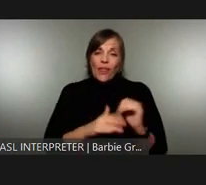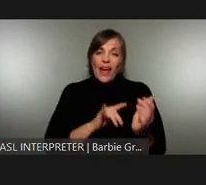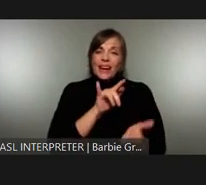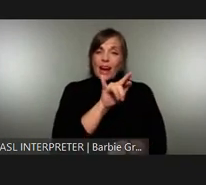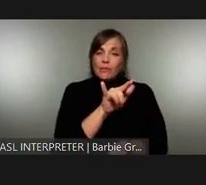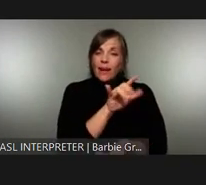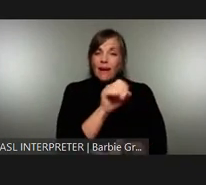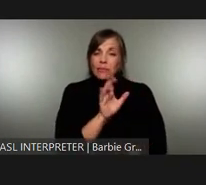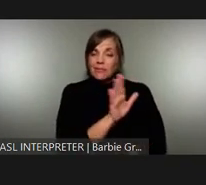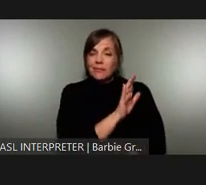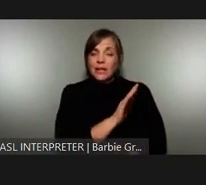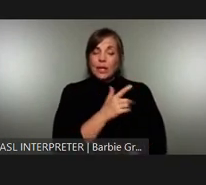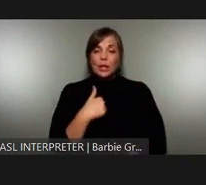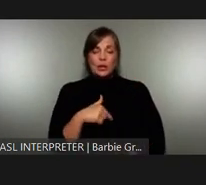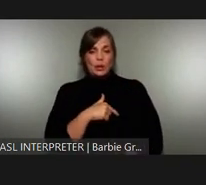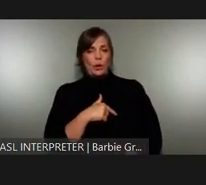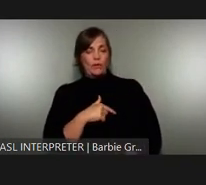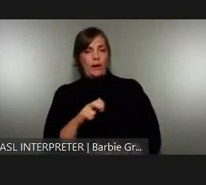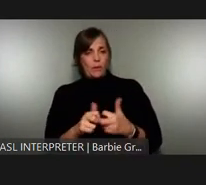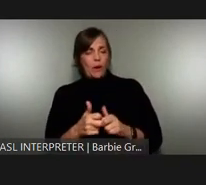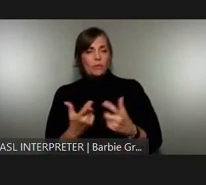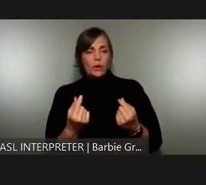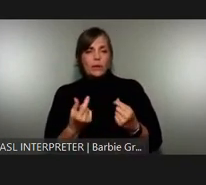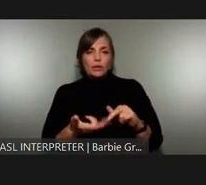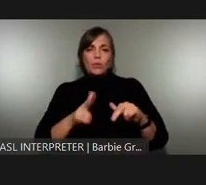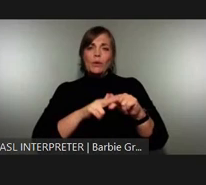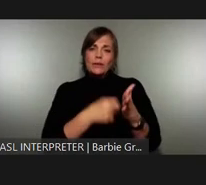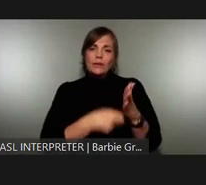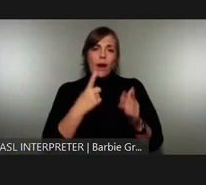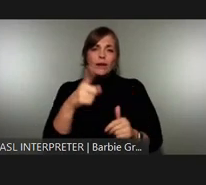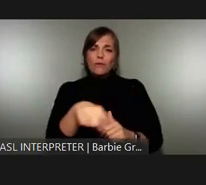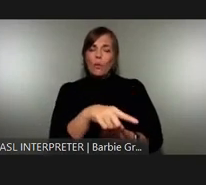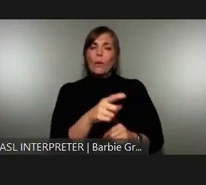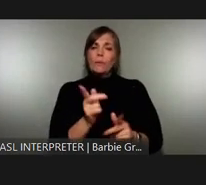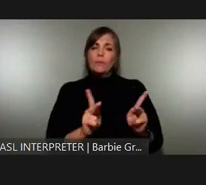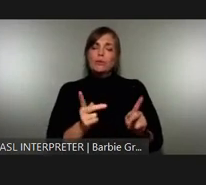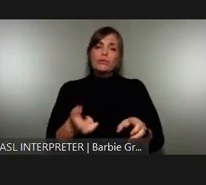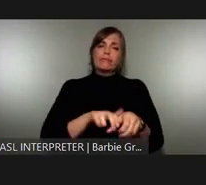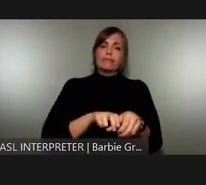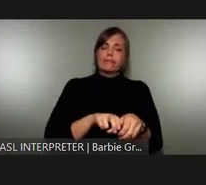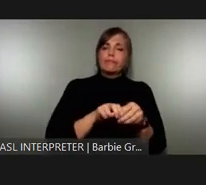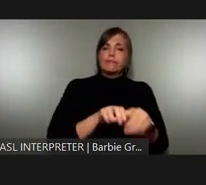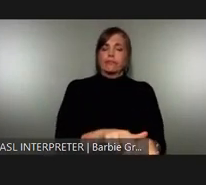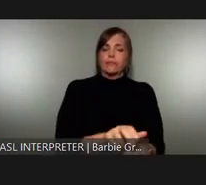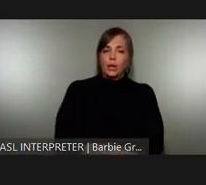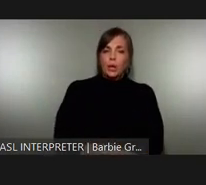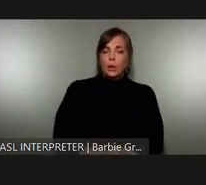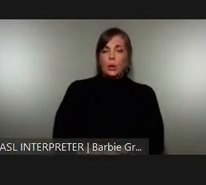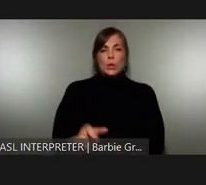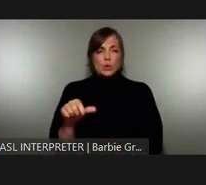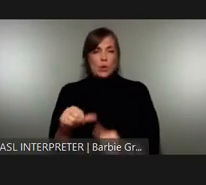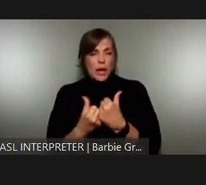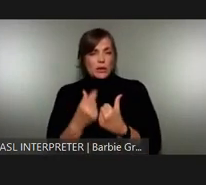community to do? Pay more money, raise fares on folks. So the agency was considering raising fares, slashing